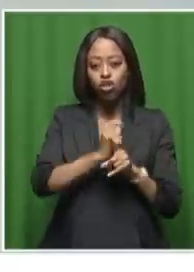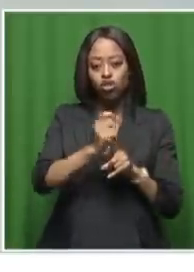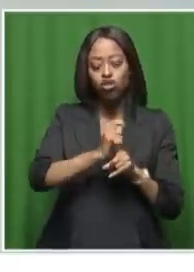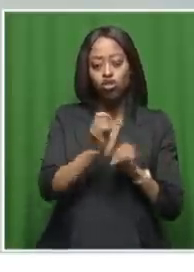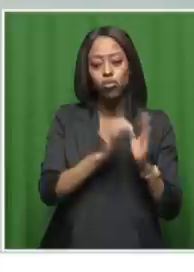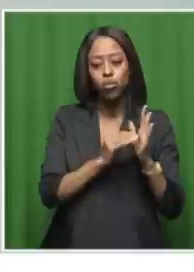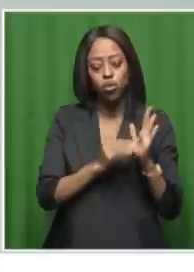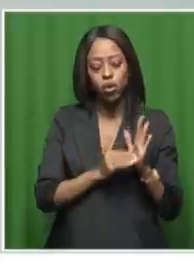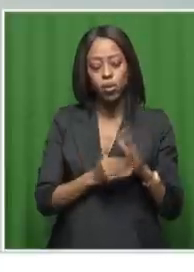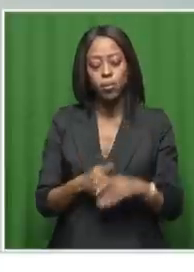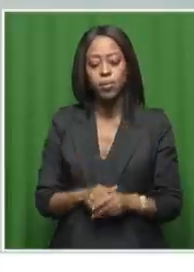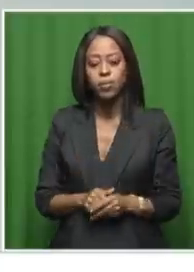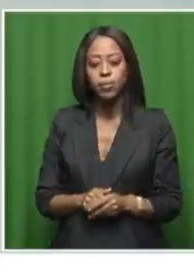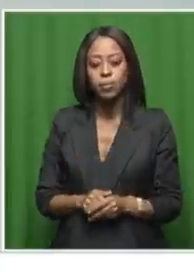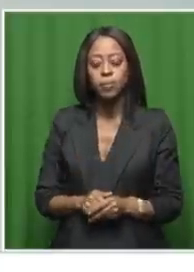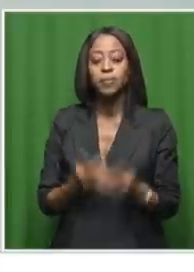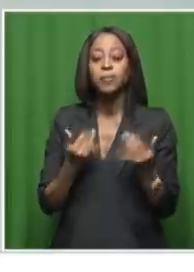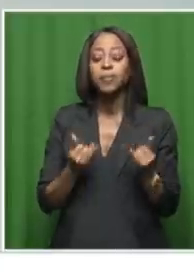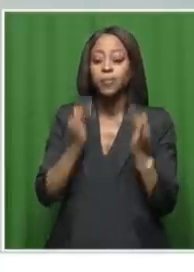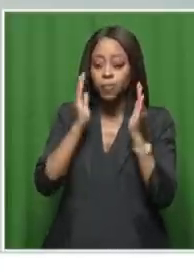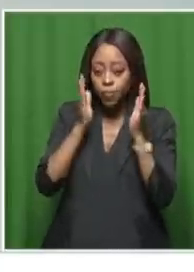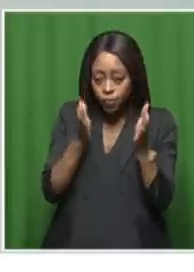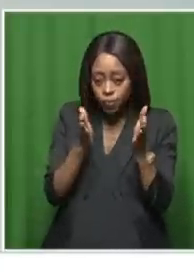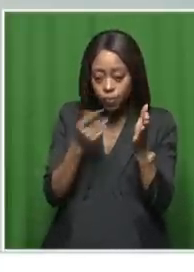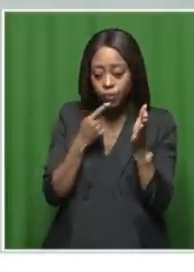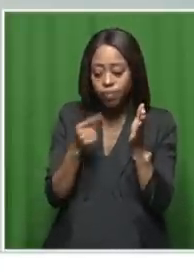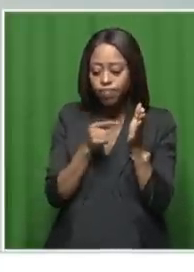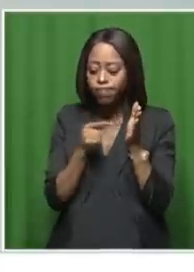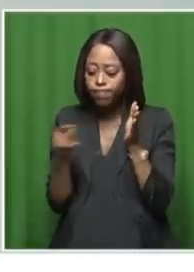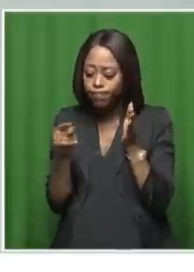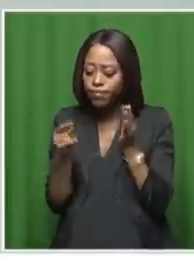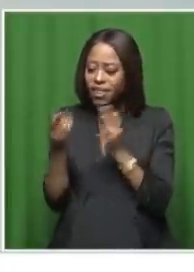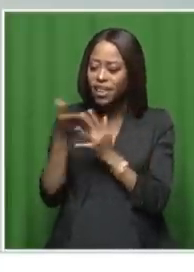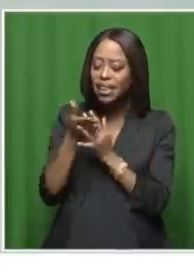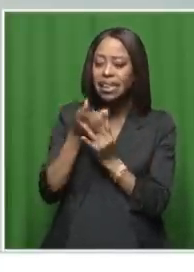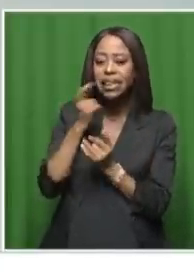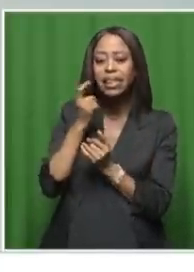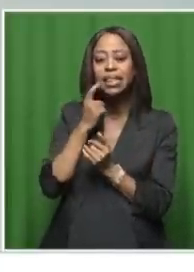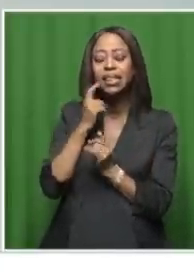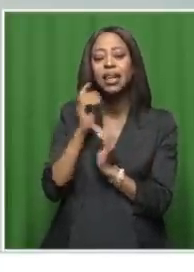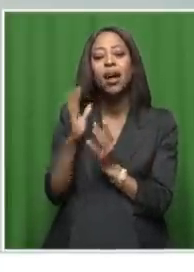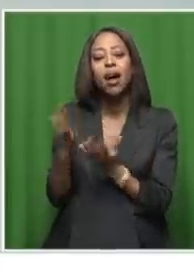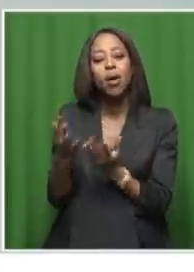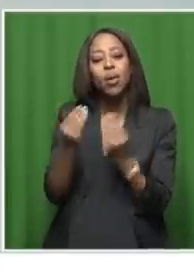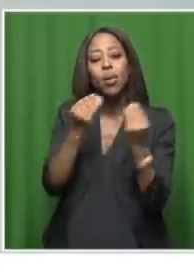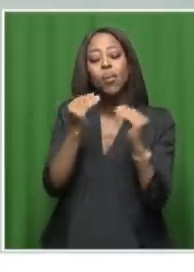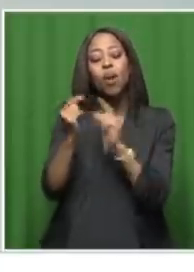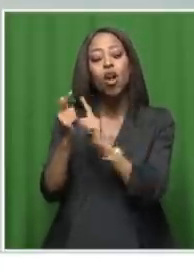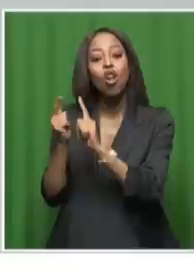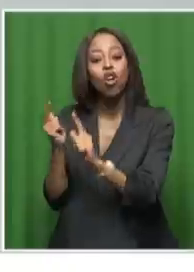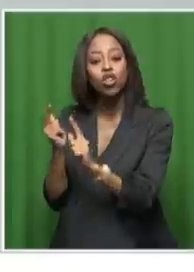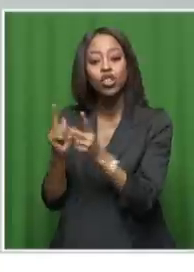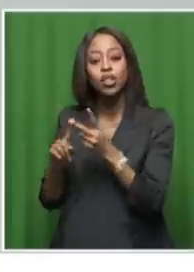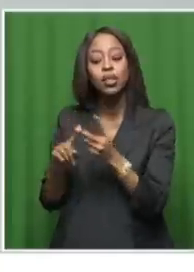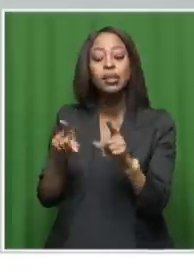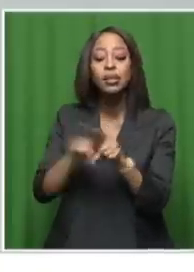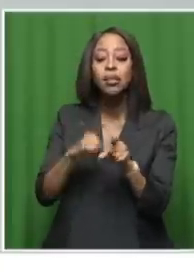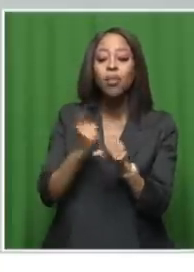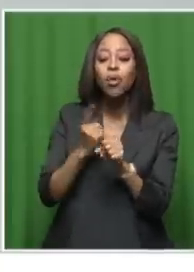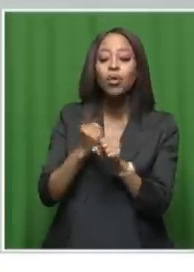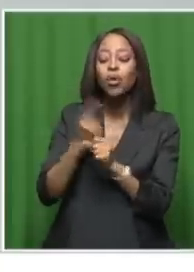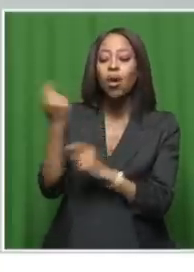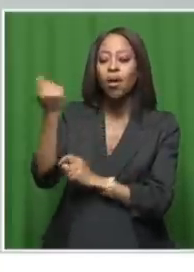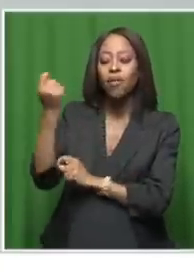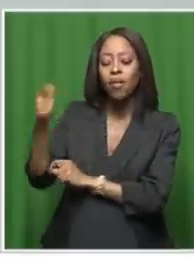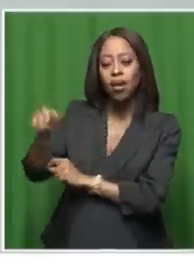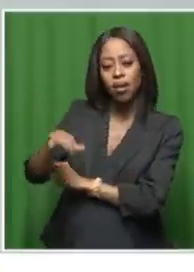been established. We're focusing on how these can be made more accessible to enterprises in townships and far-flung areas,